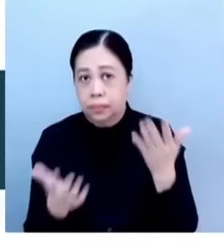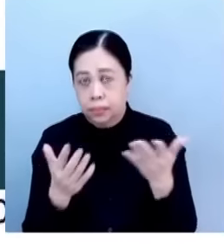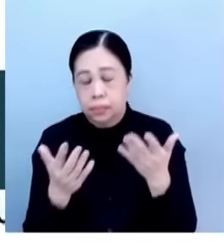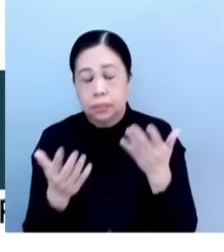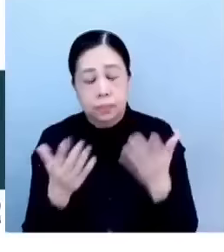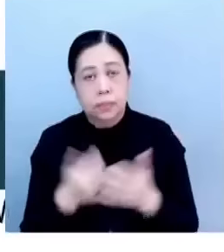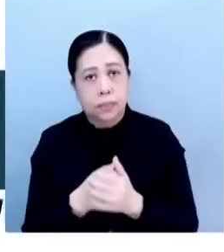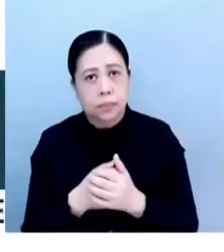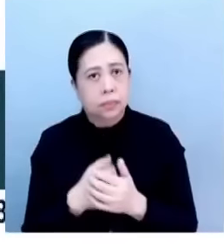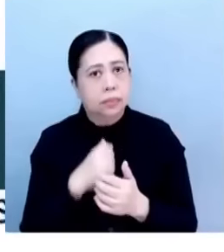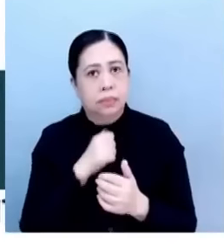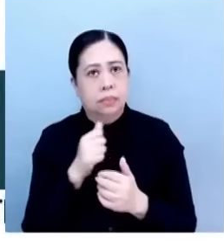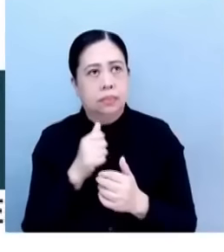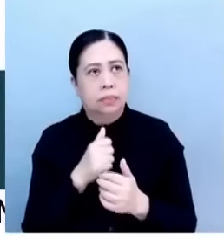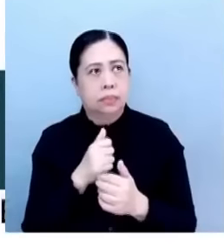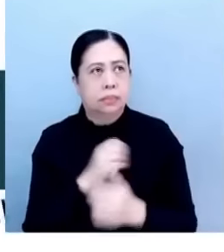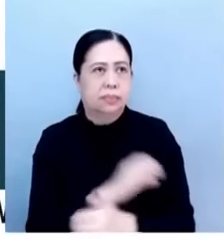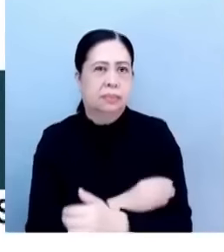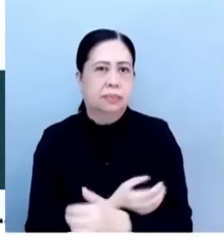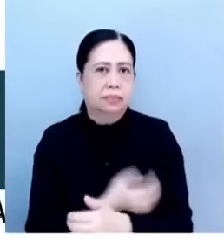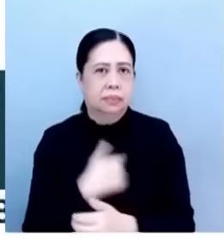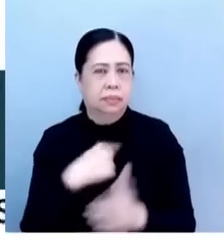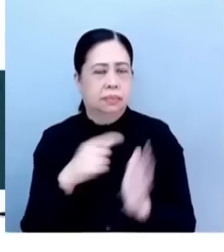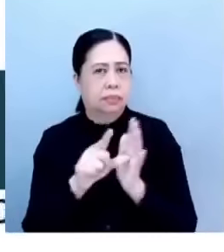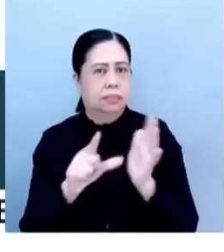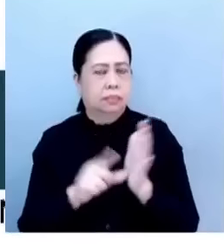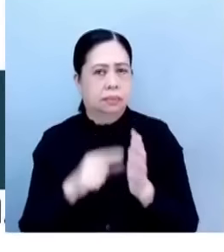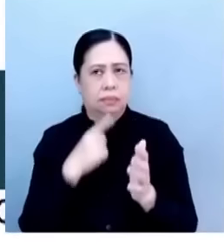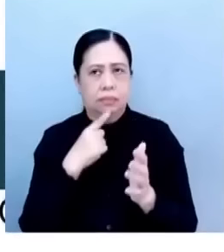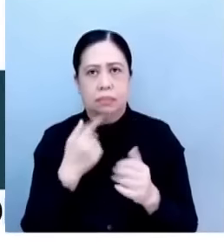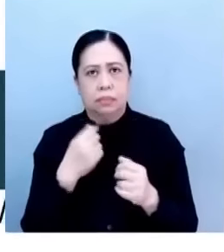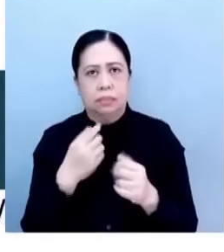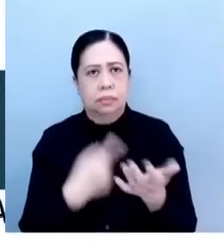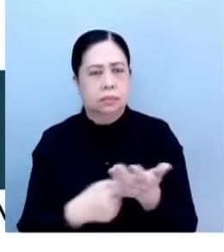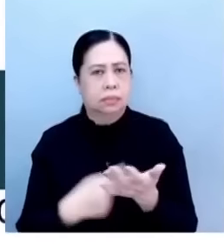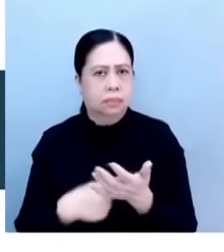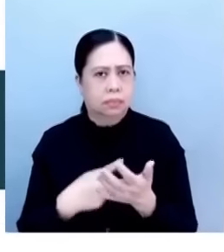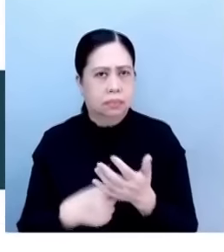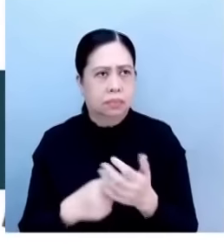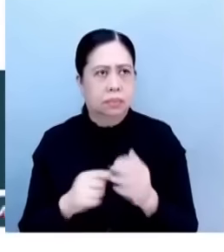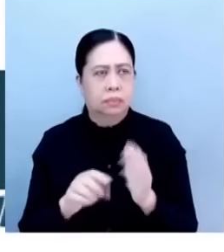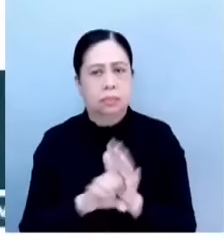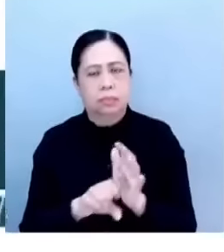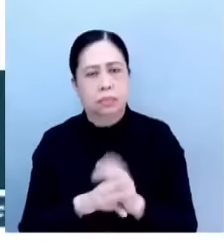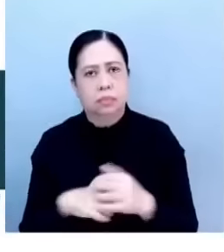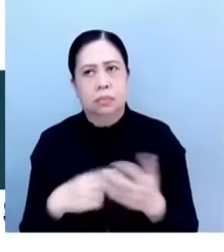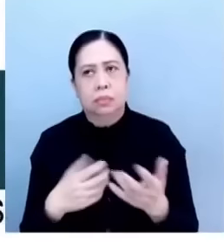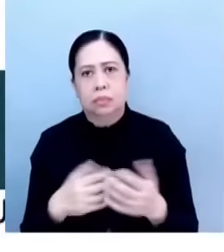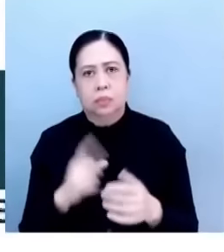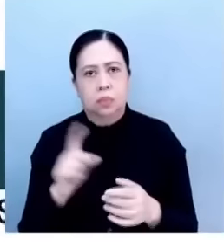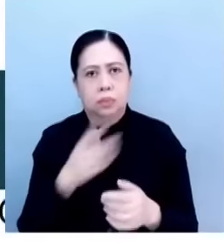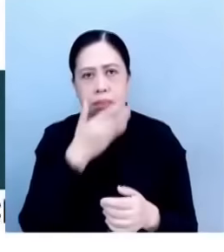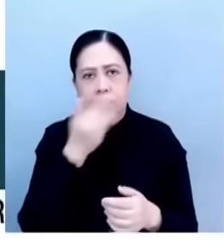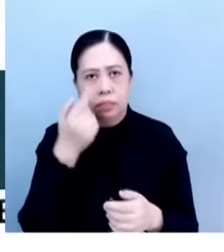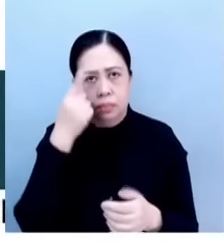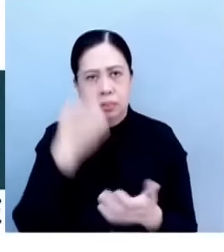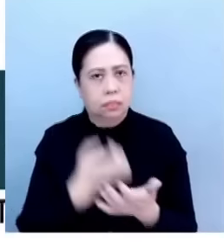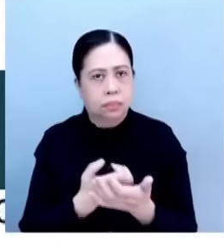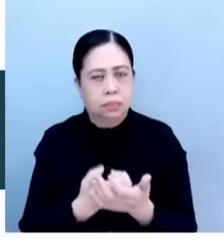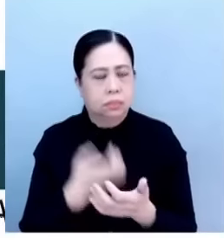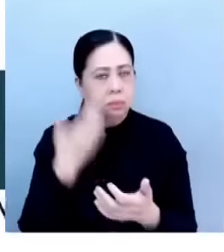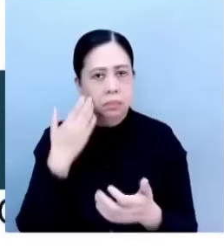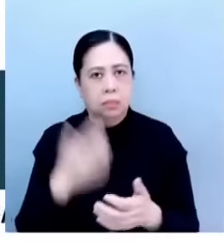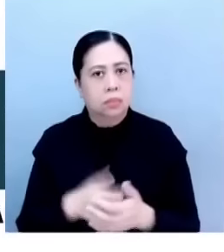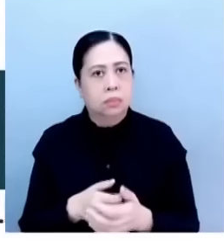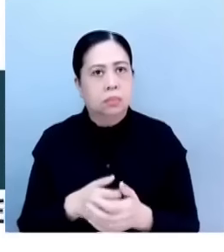probably, we are not competent as lawyers here, we're not competent to discuss, for example, what's best for the economy.